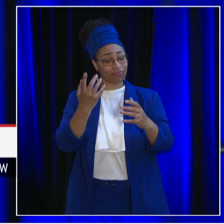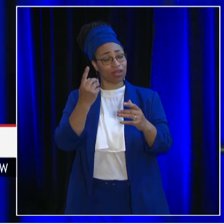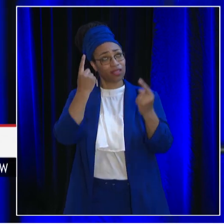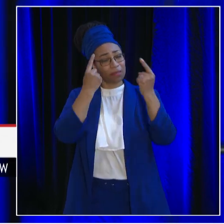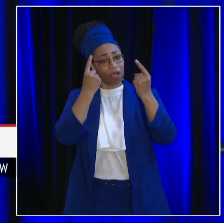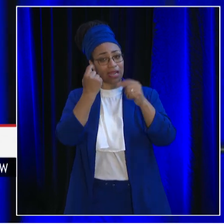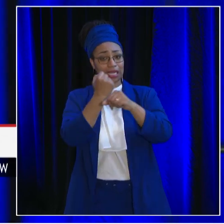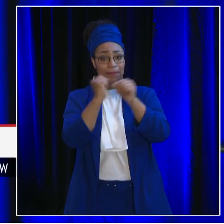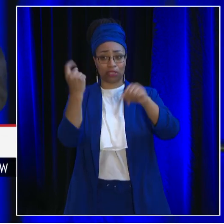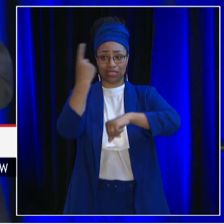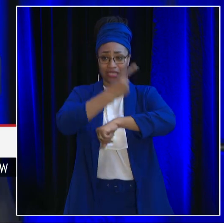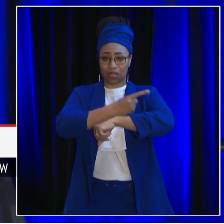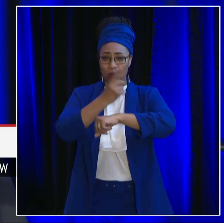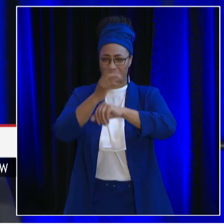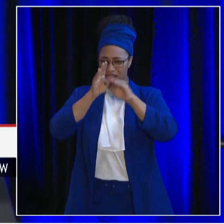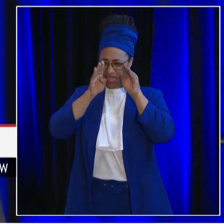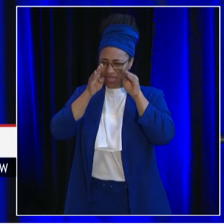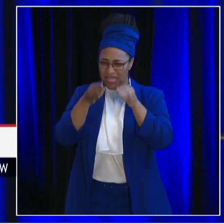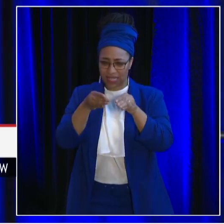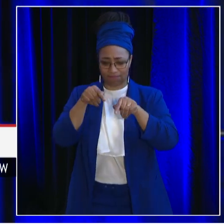to statehood. Thank you.